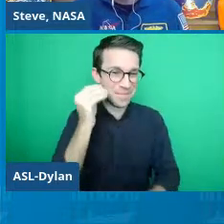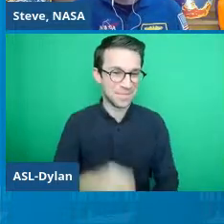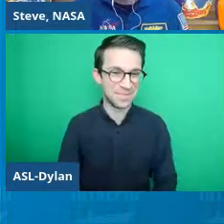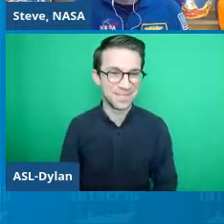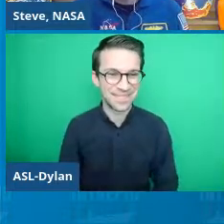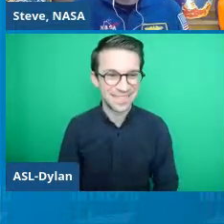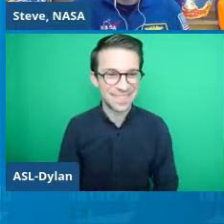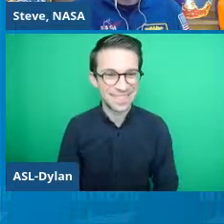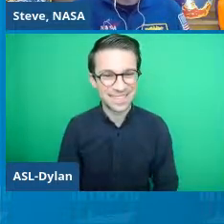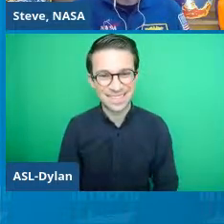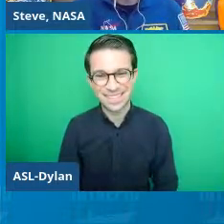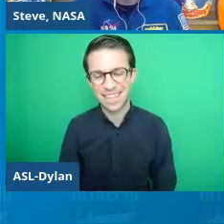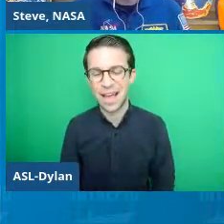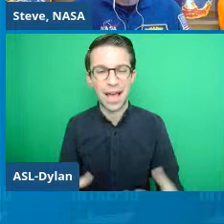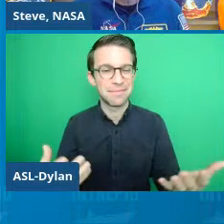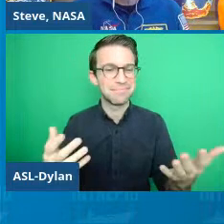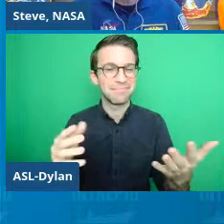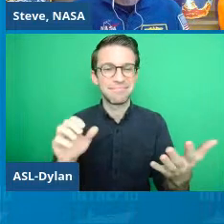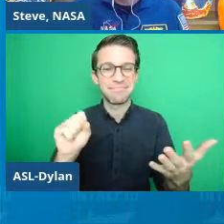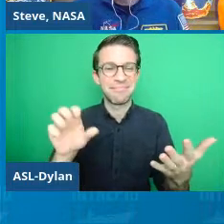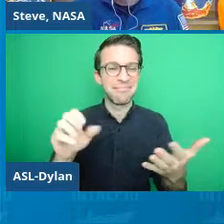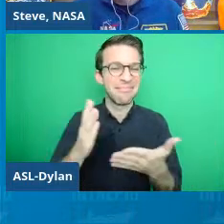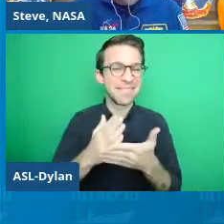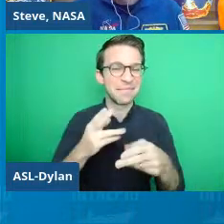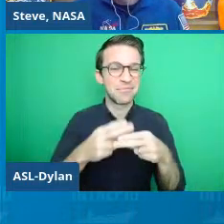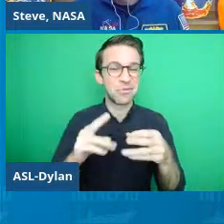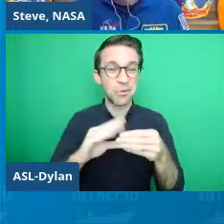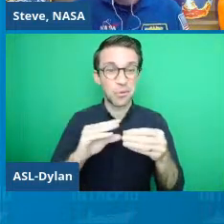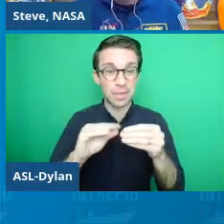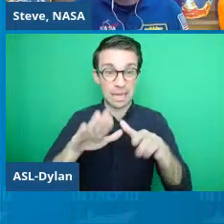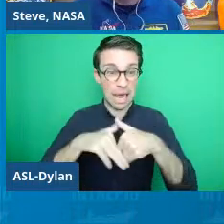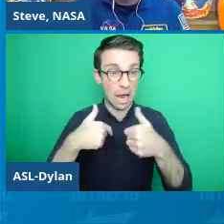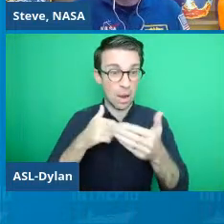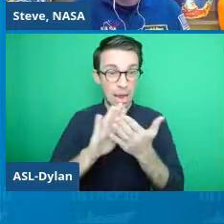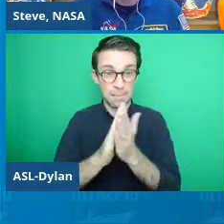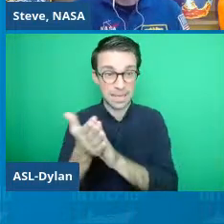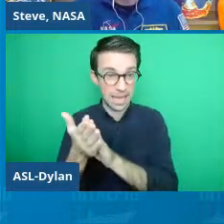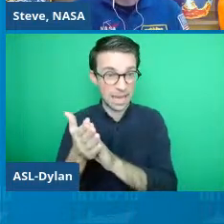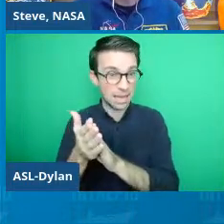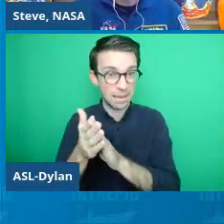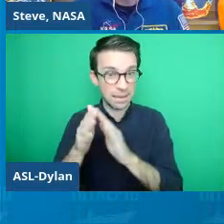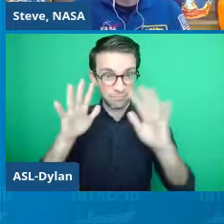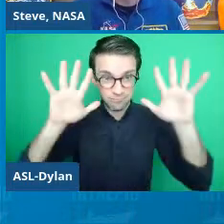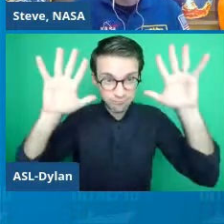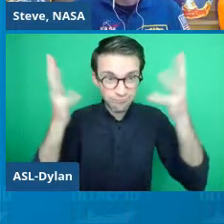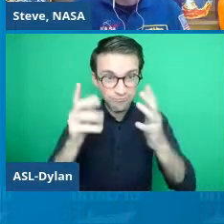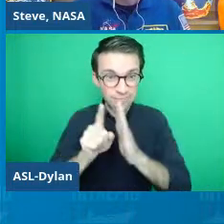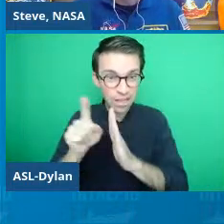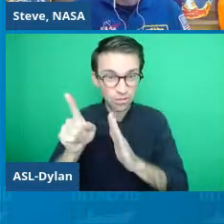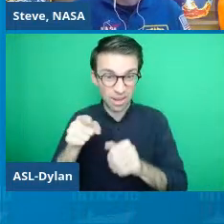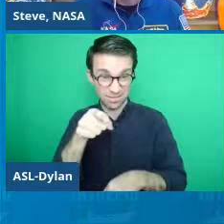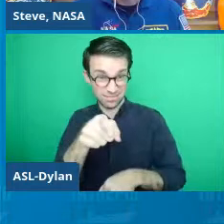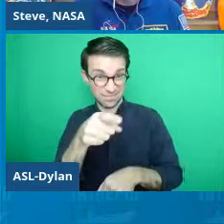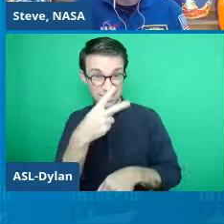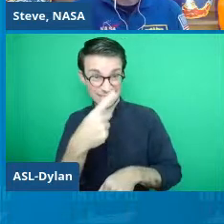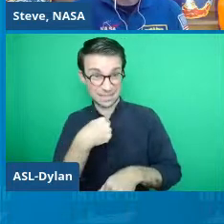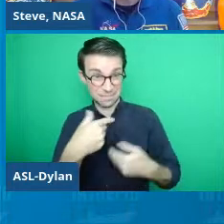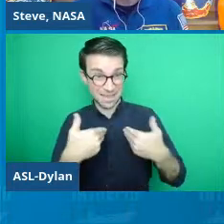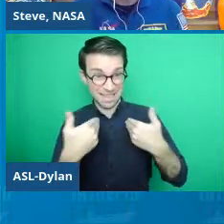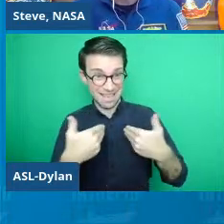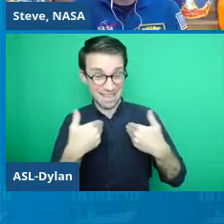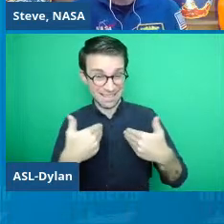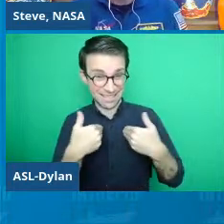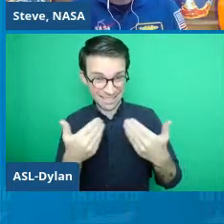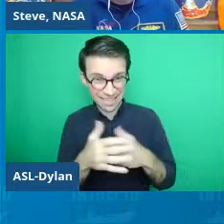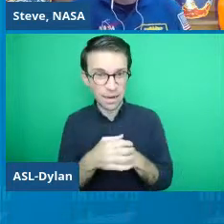sort of a couple quick stories about becoming an astronaut. At that age, you know, sort of that picture there, when you're first